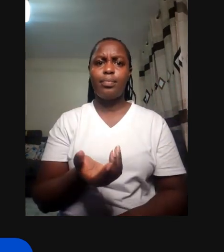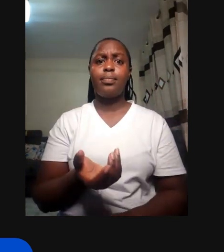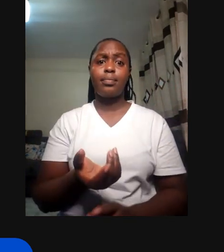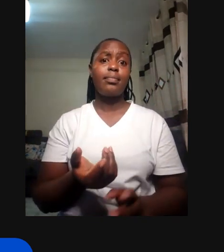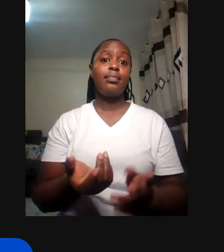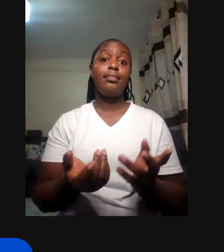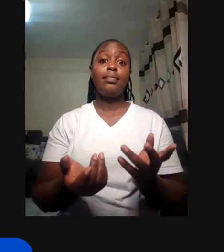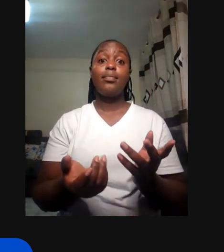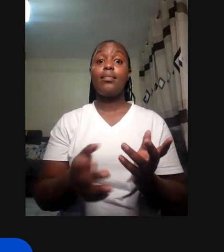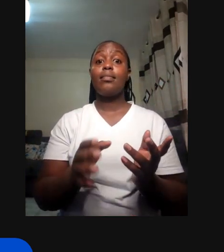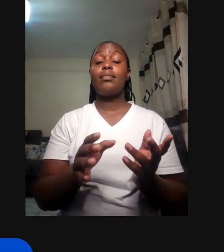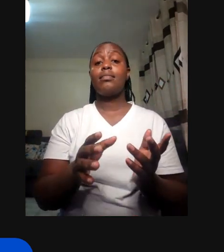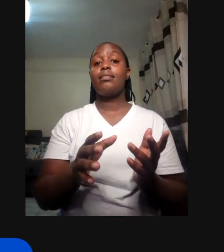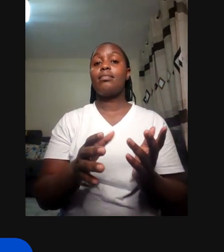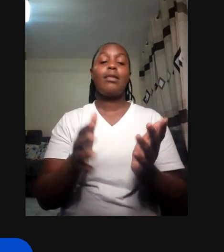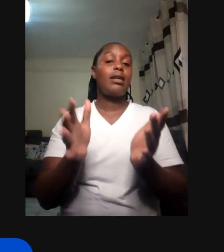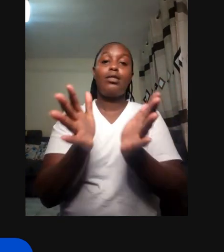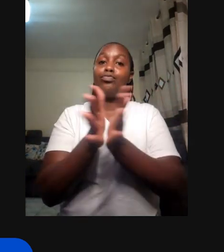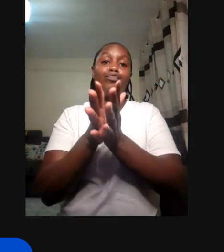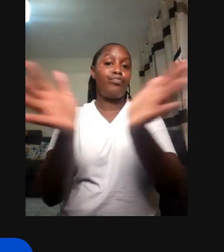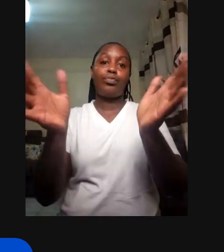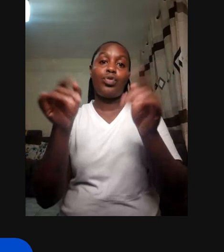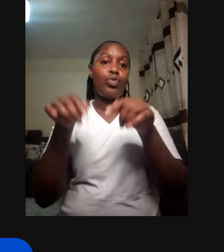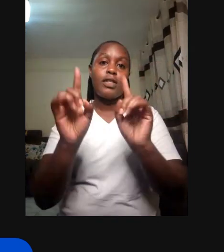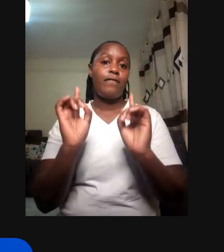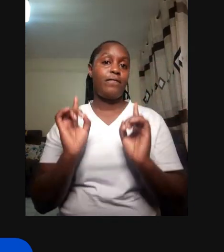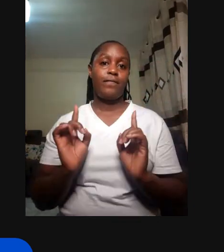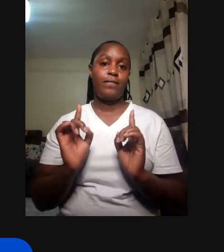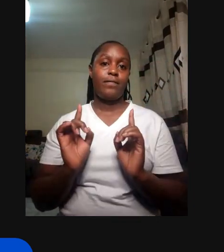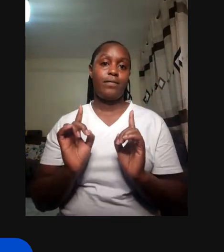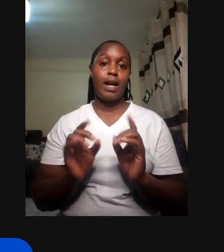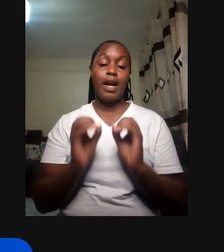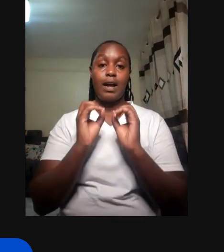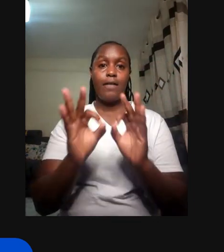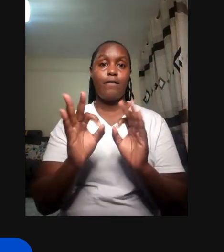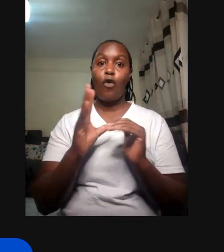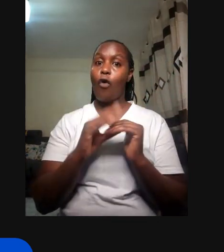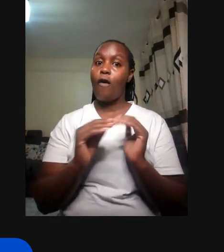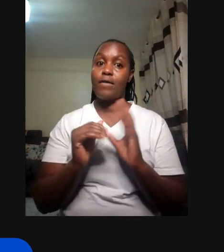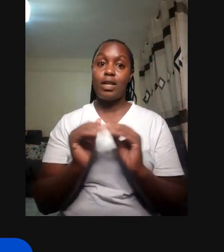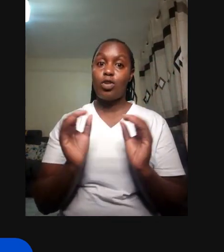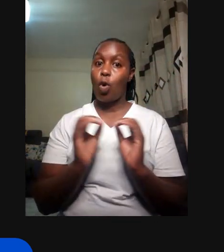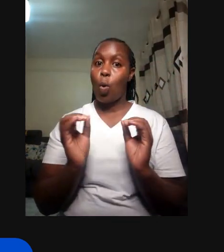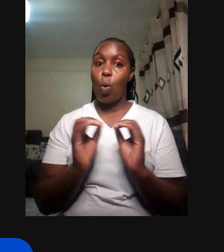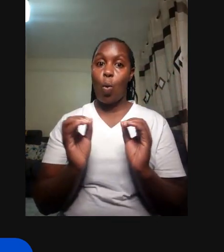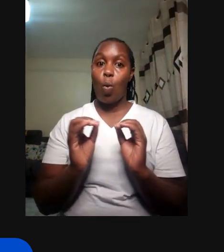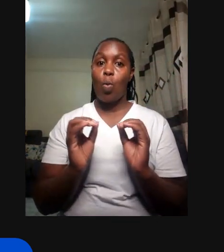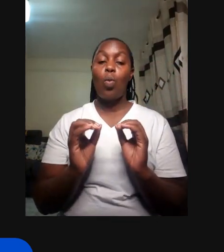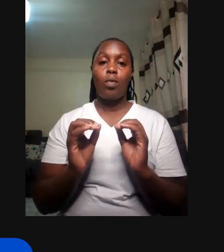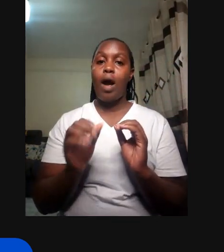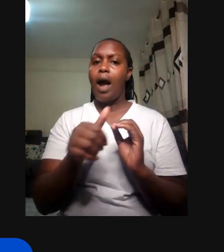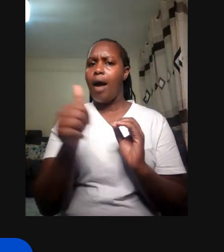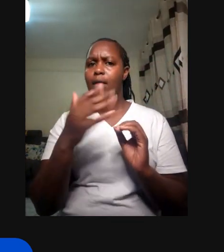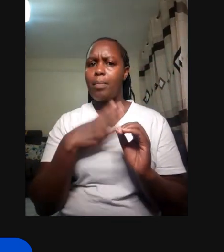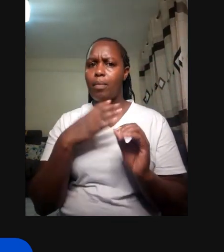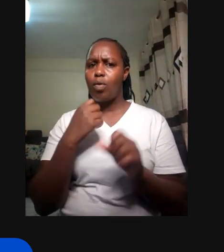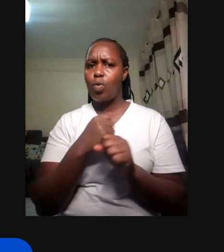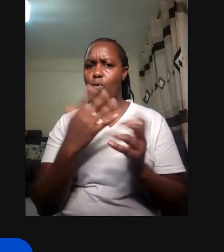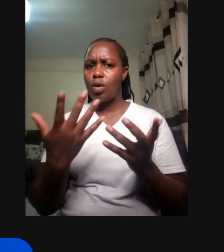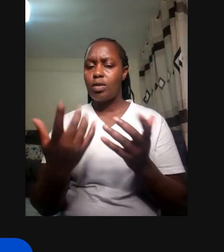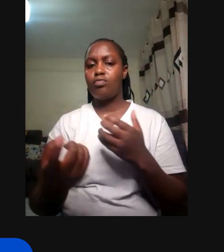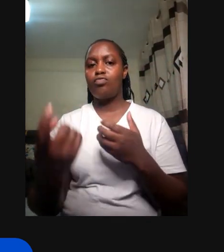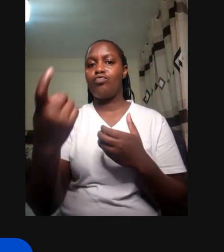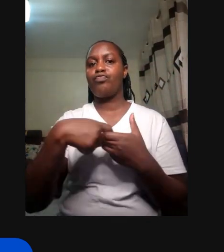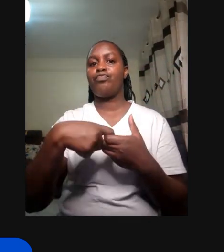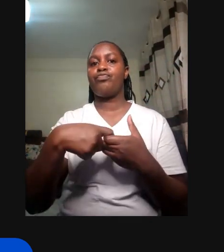there. That's all I would say. And if you are not confident enough, jump onto what other people are doing and reshare